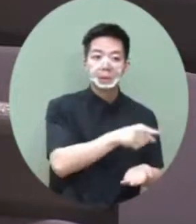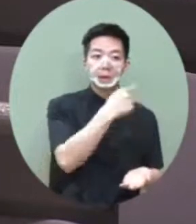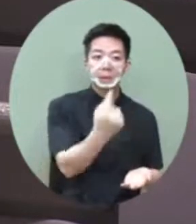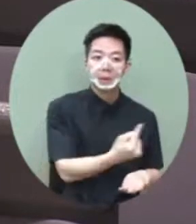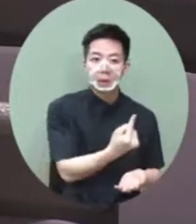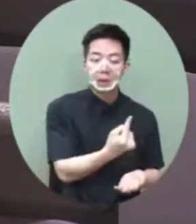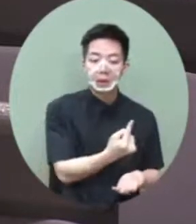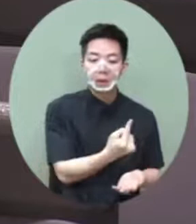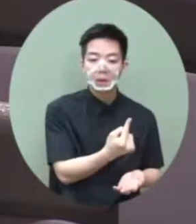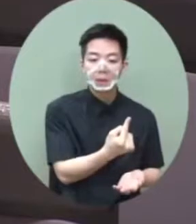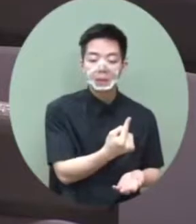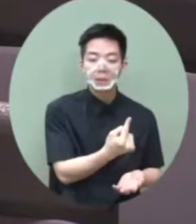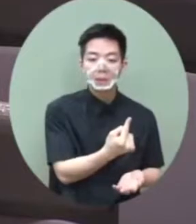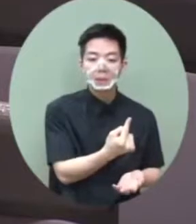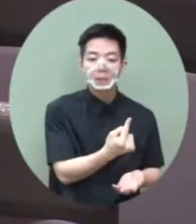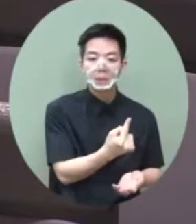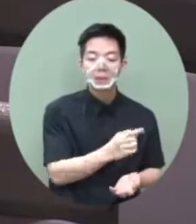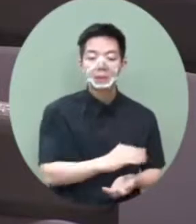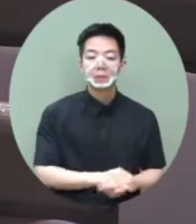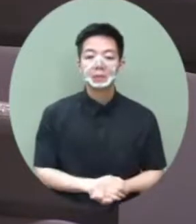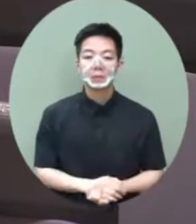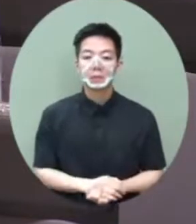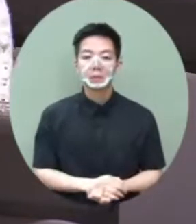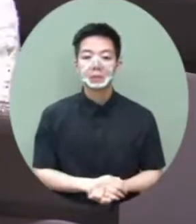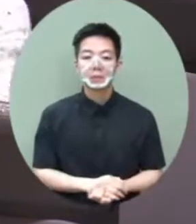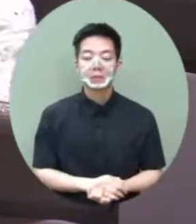unknown infected cases.